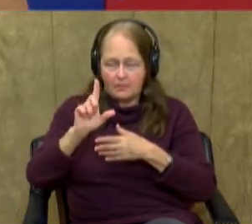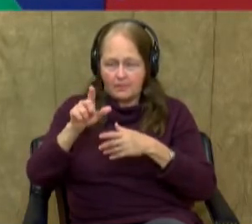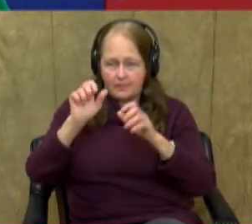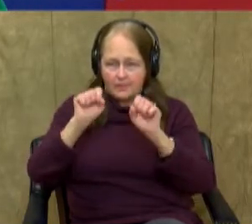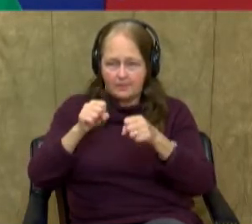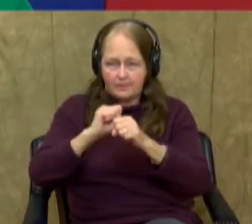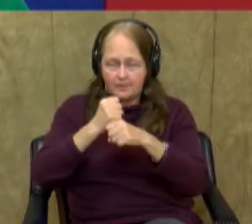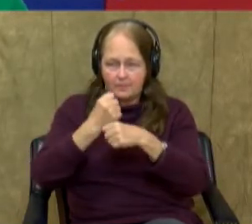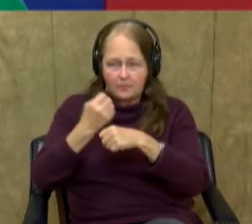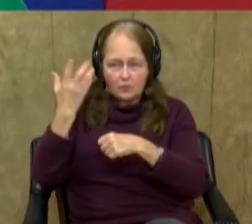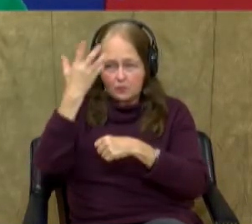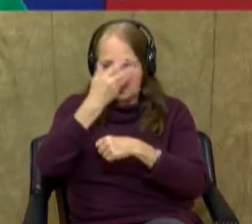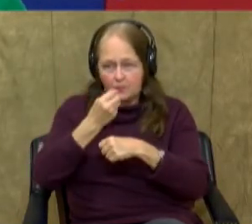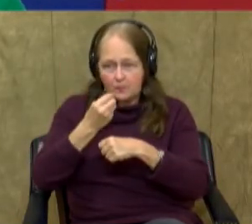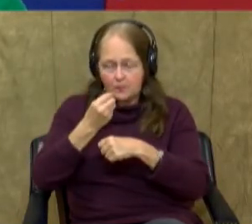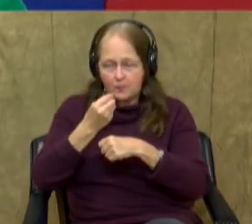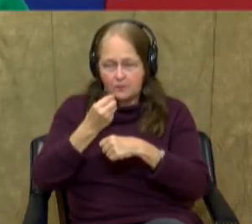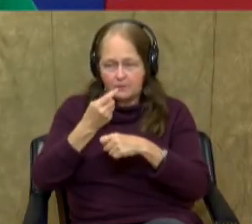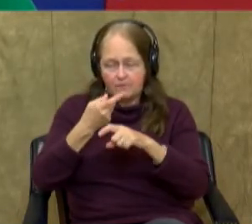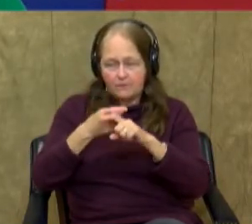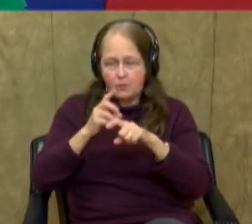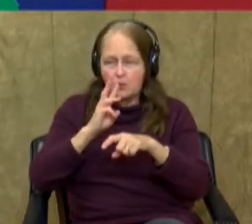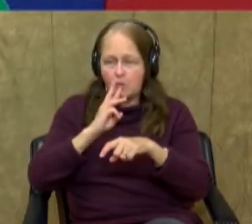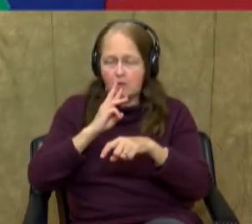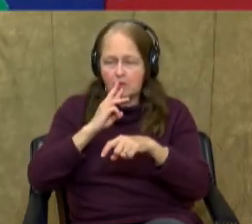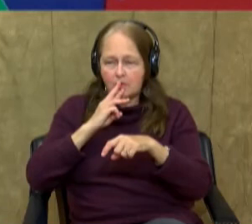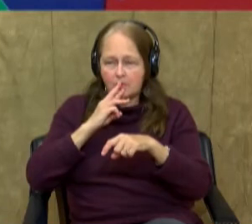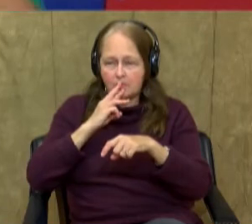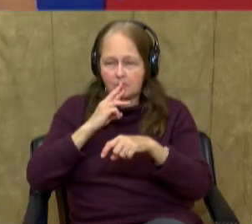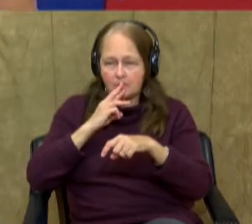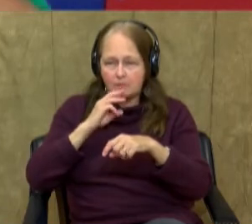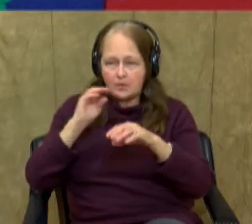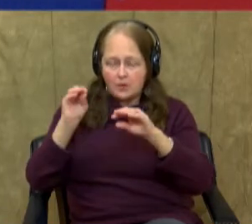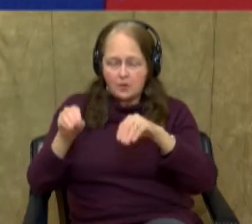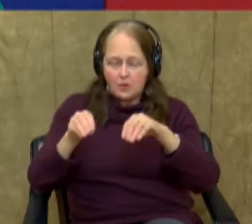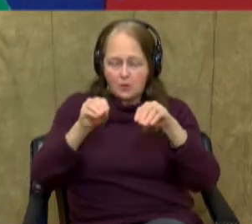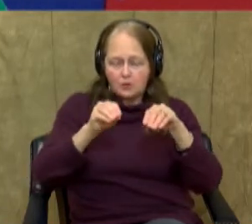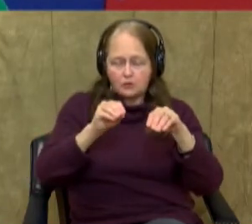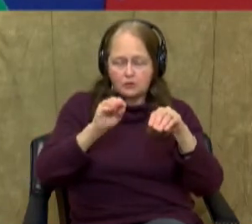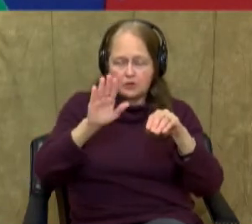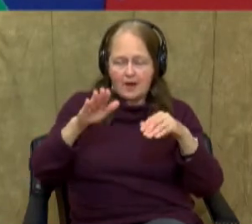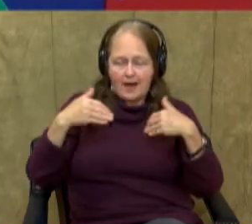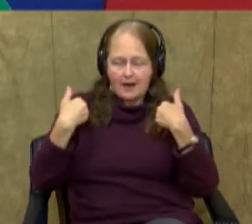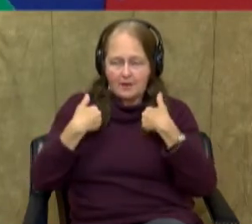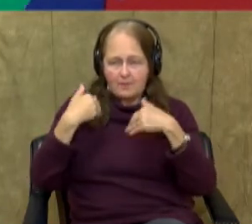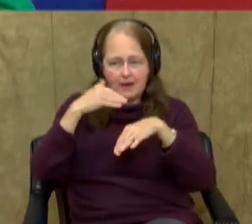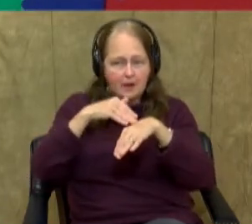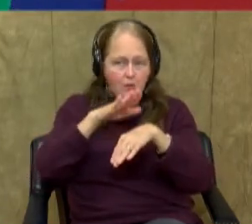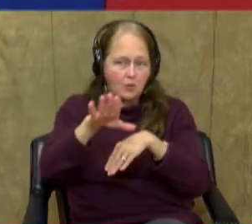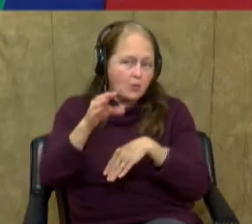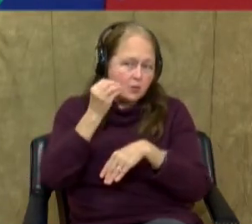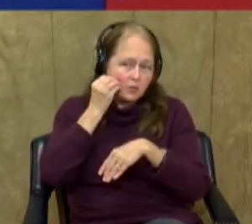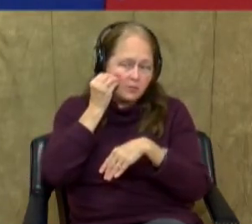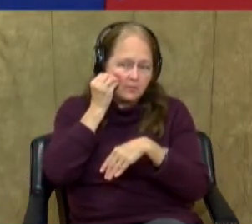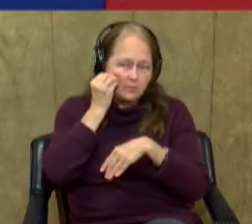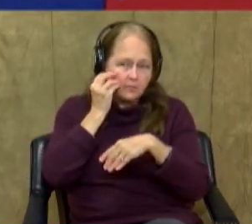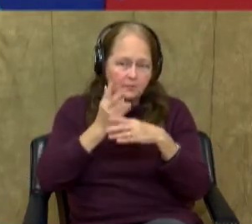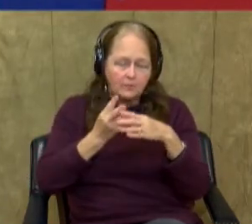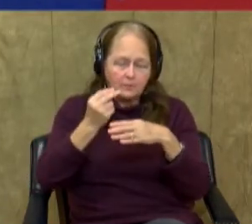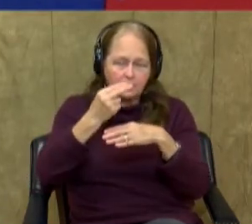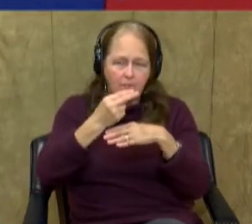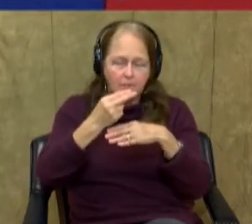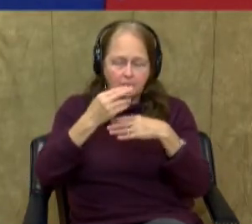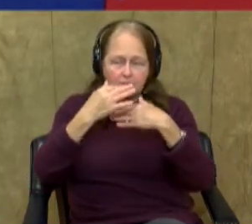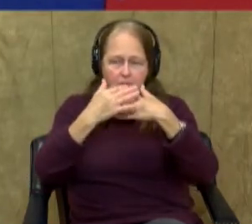can make a beautiful seashell. And you can have ocean animals in your house at home. You could cut it off and put